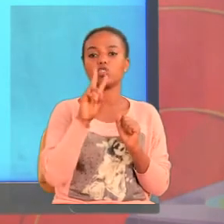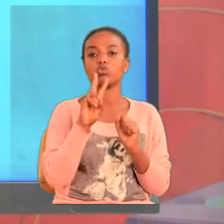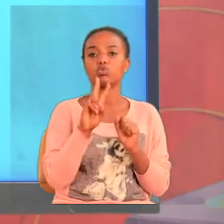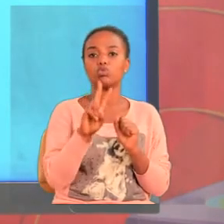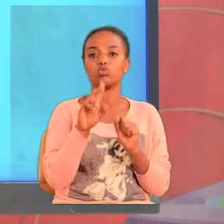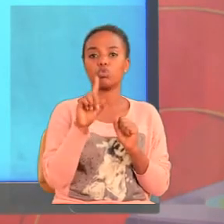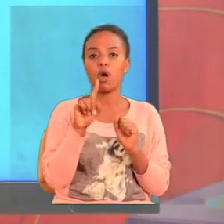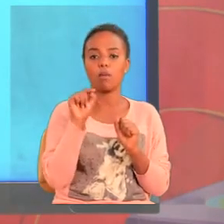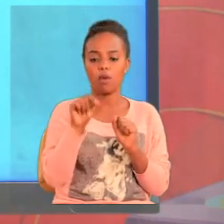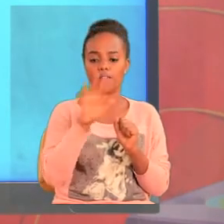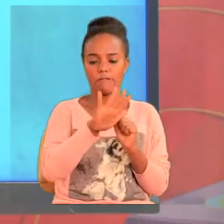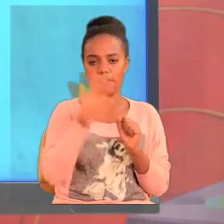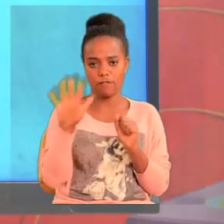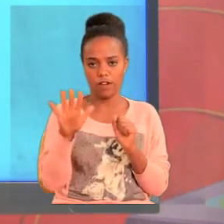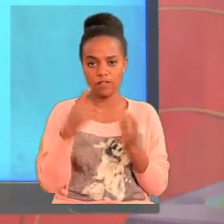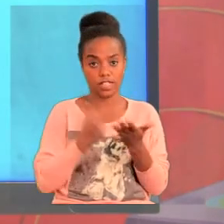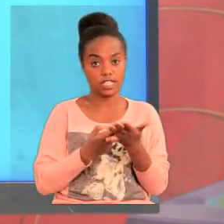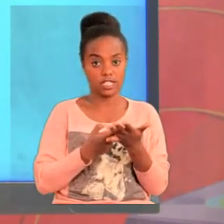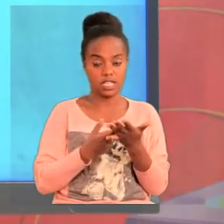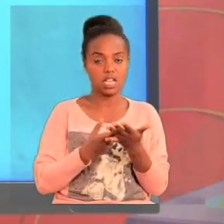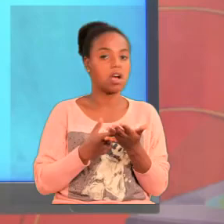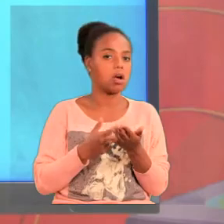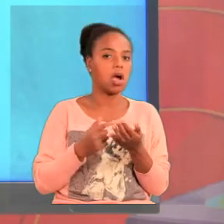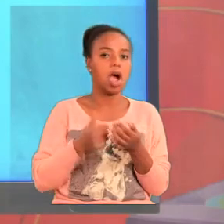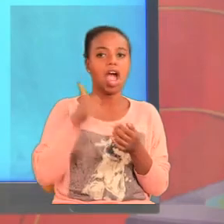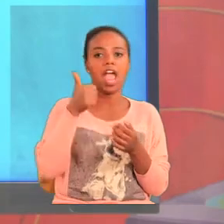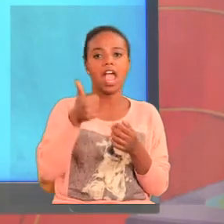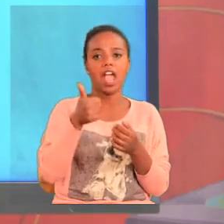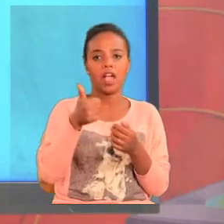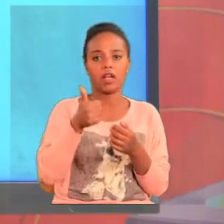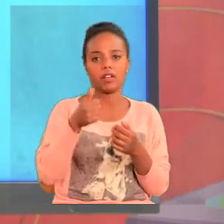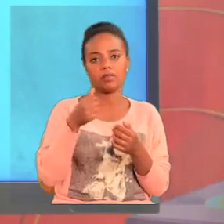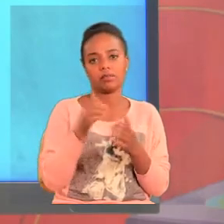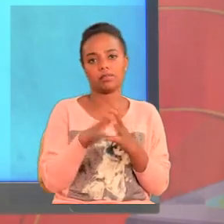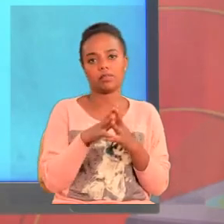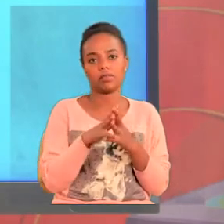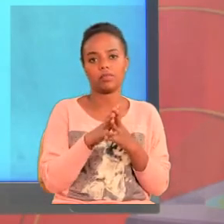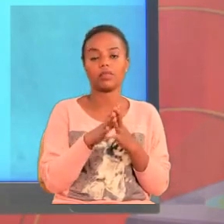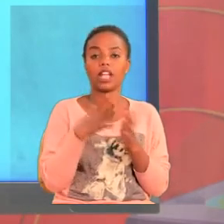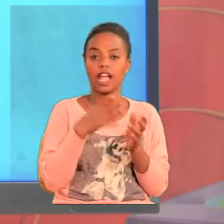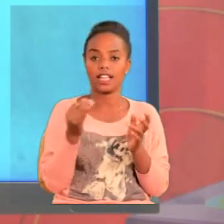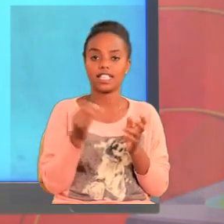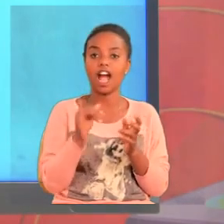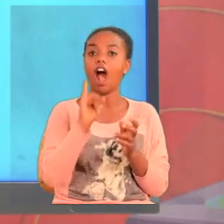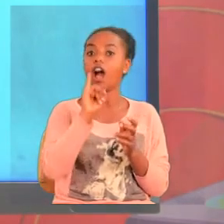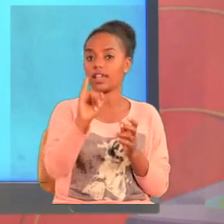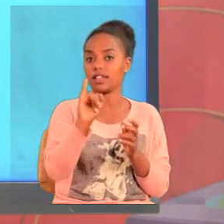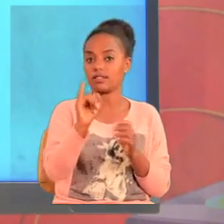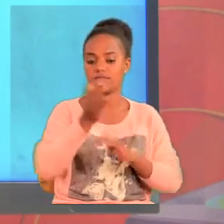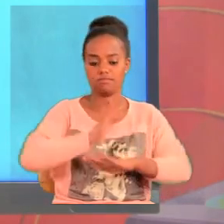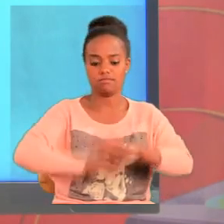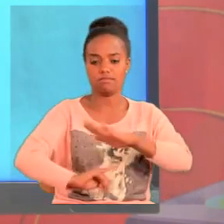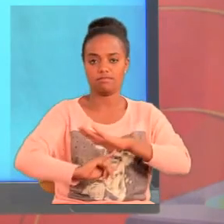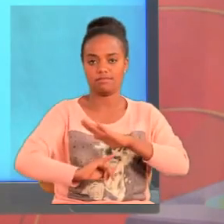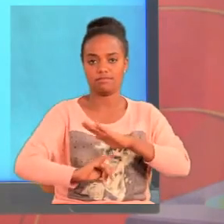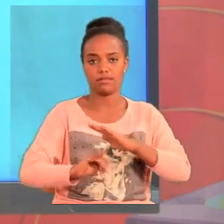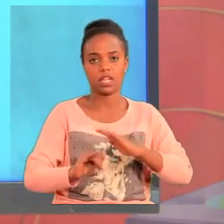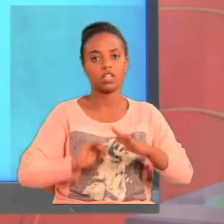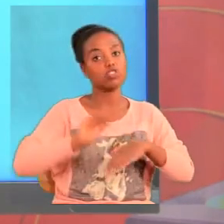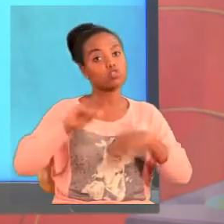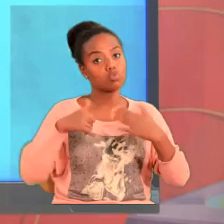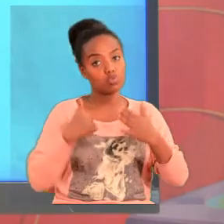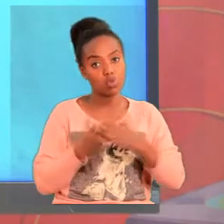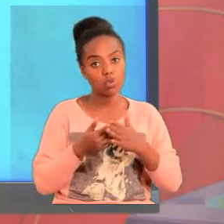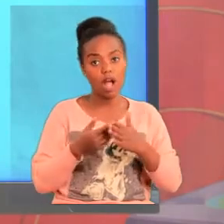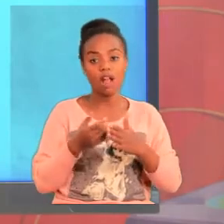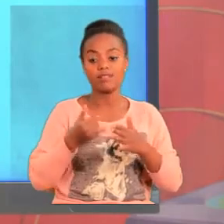121.55. So this is the amount. This is the amount. And the interest will be, we have the total